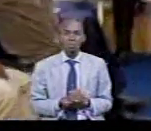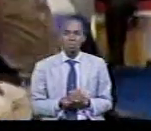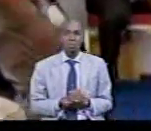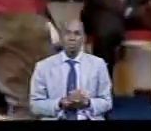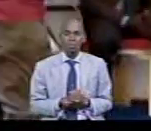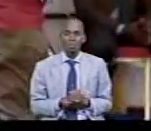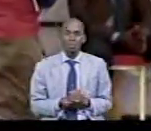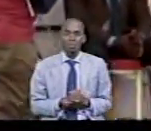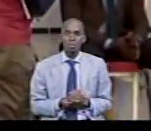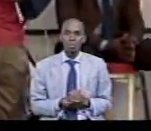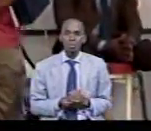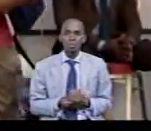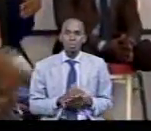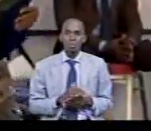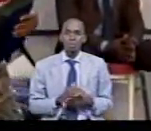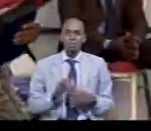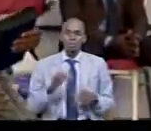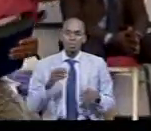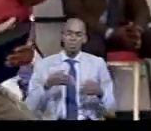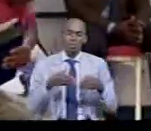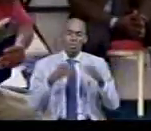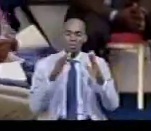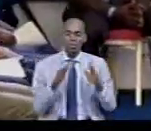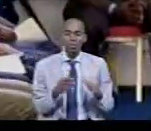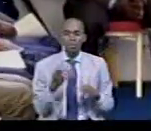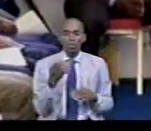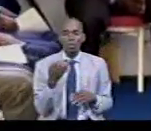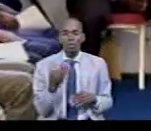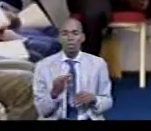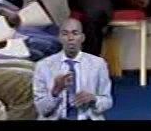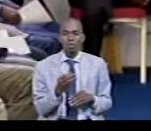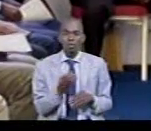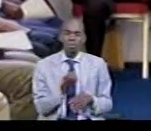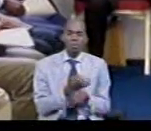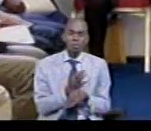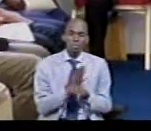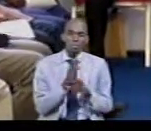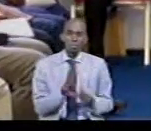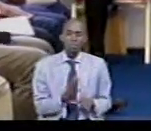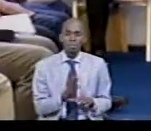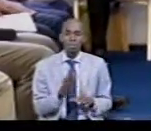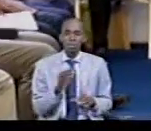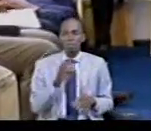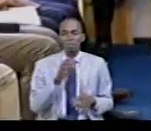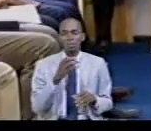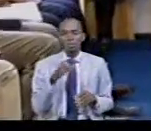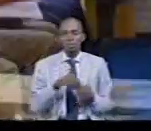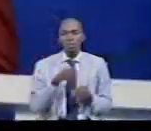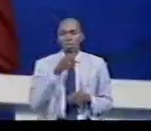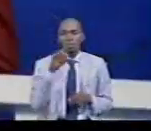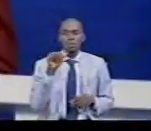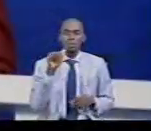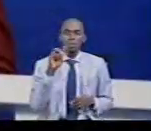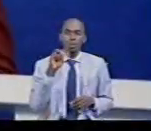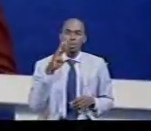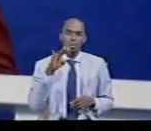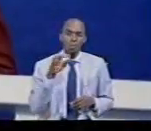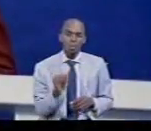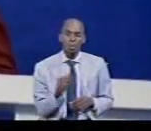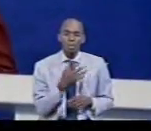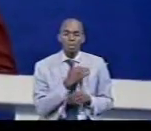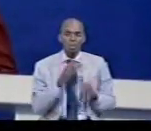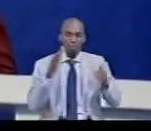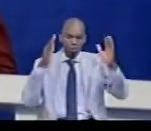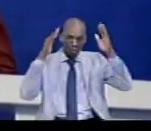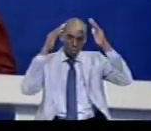Chairman Board of Advisors, Chingola, Zambia, and then Bishop